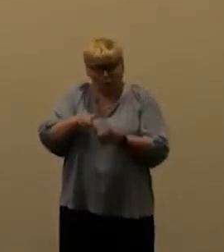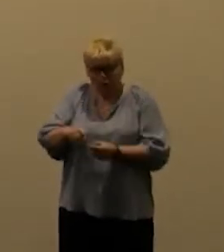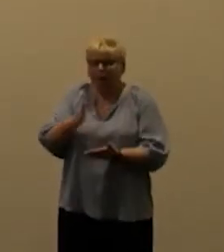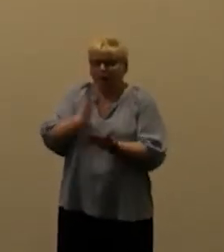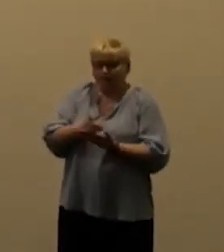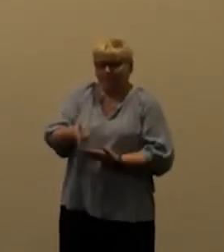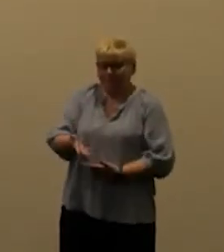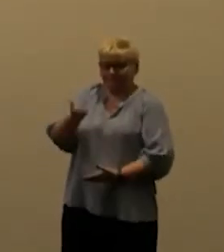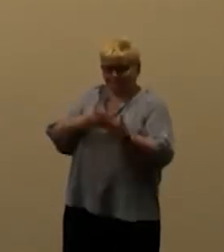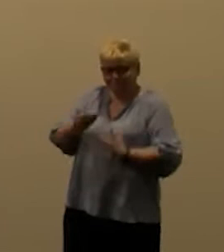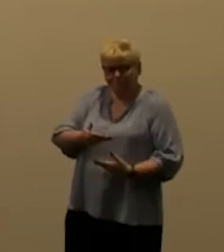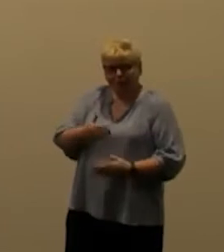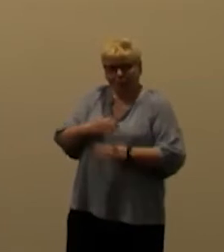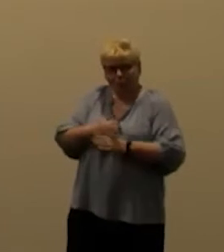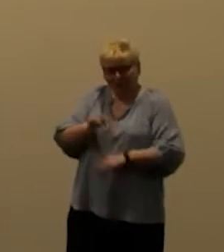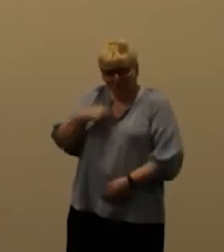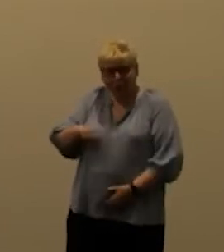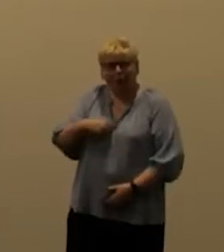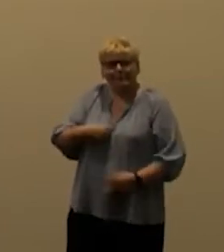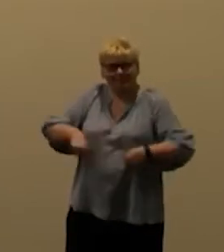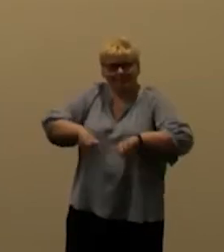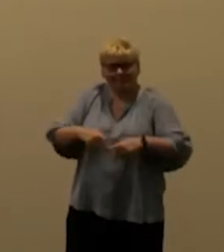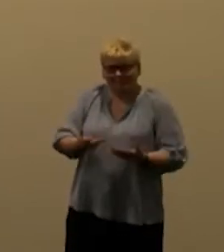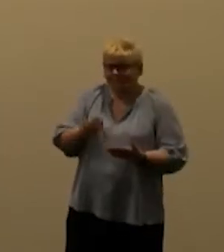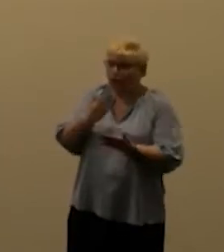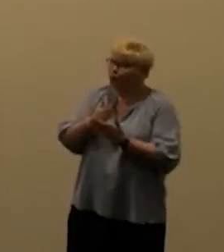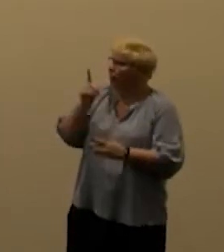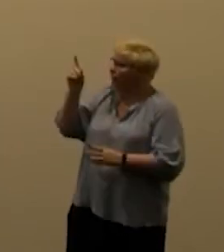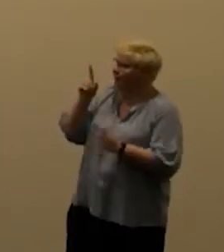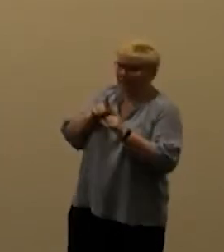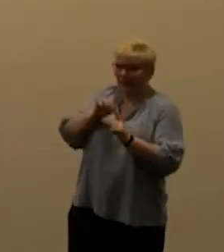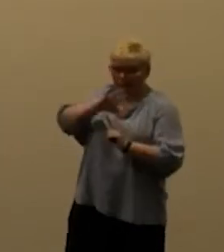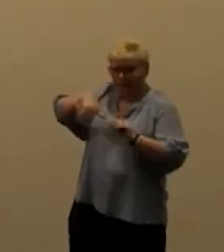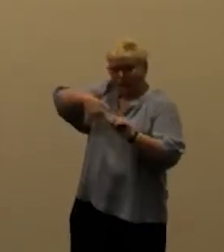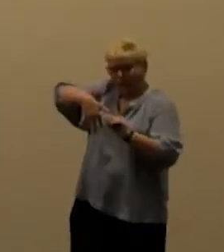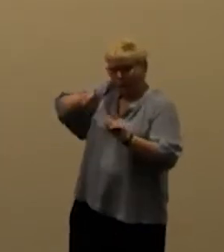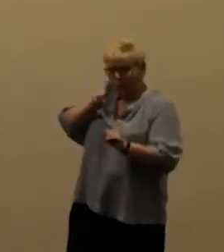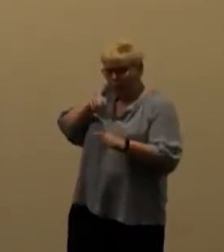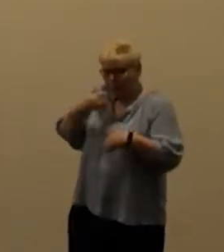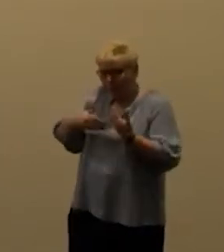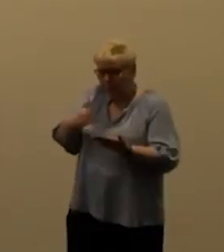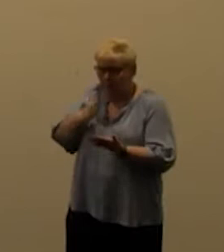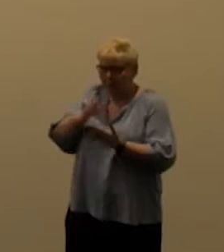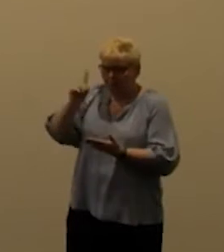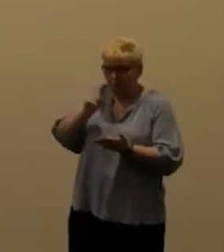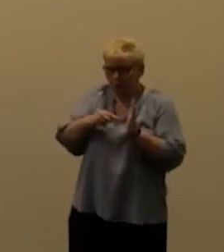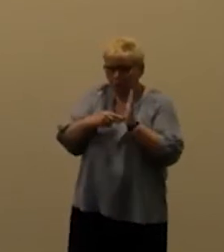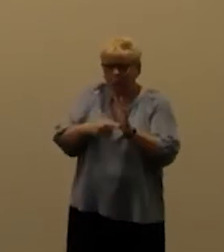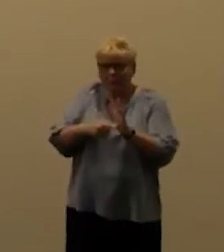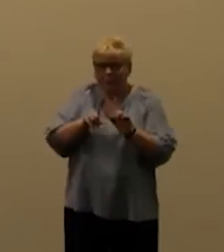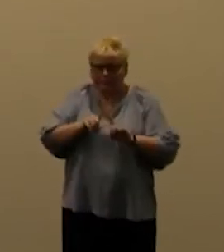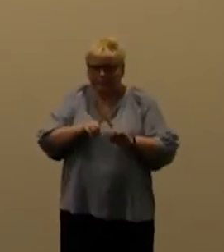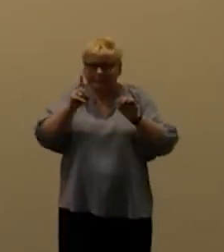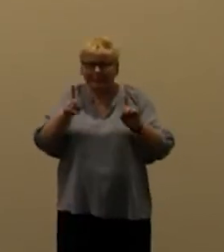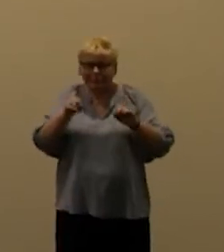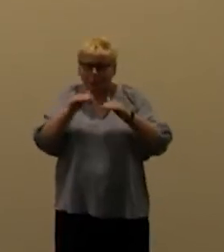logic for us. Now, this is kind of the behind-the-scenes piece. We have DSC. It really acts as an abstraction layer, is the important